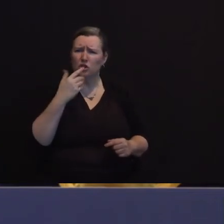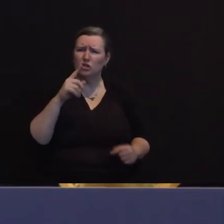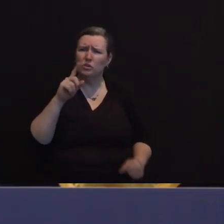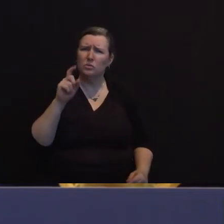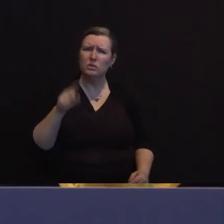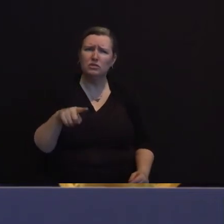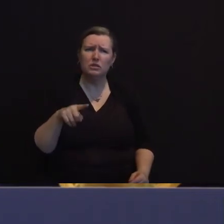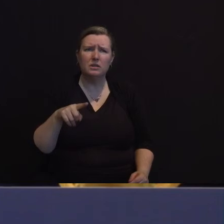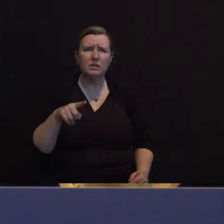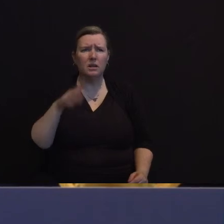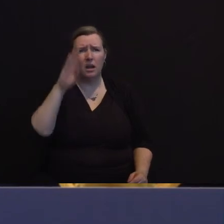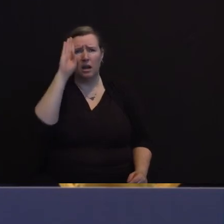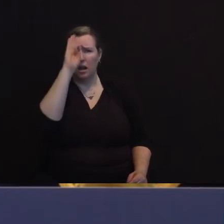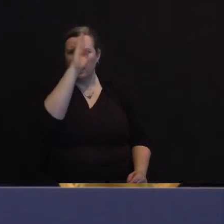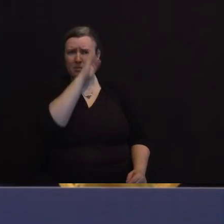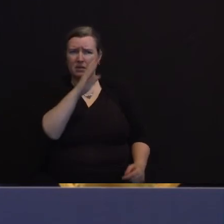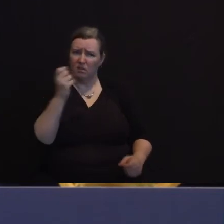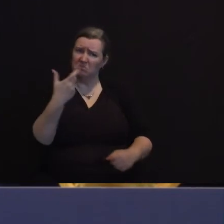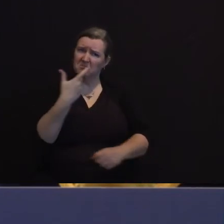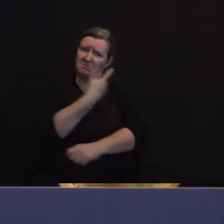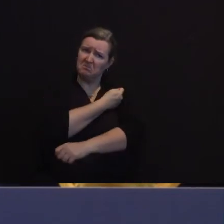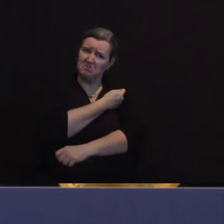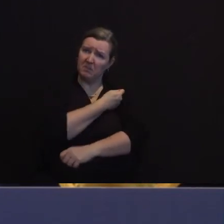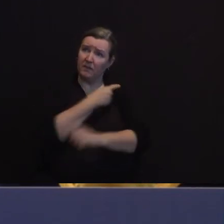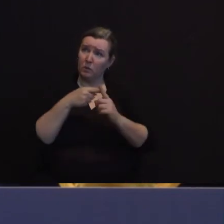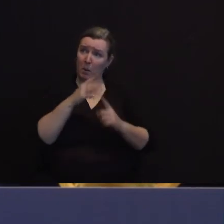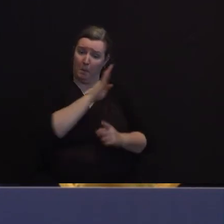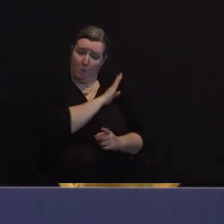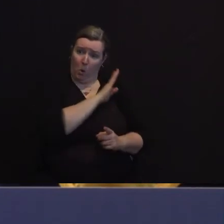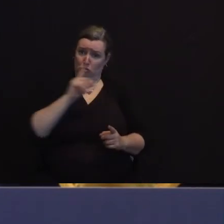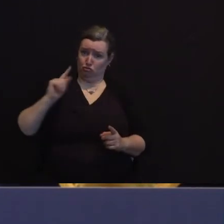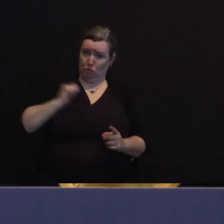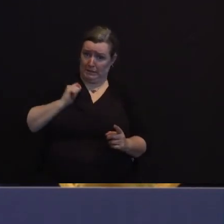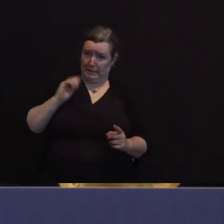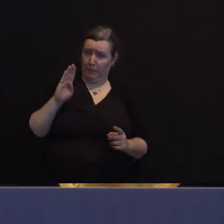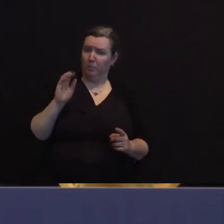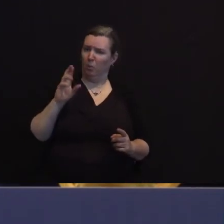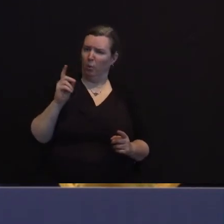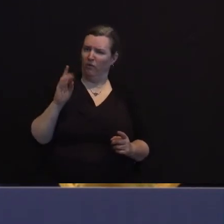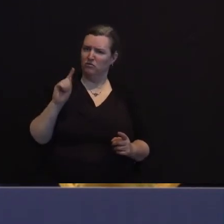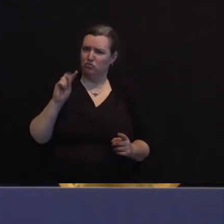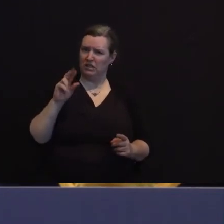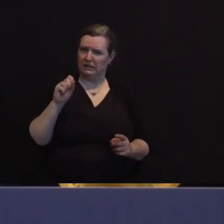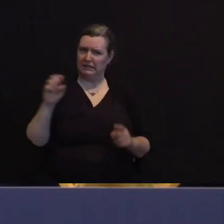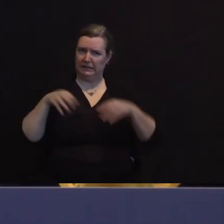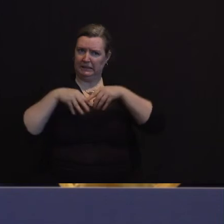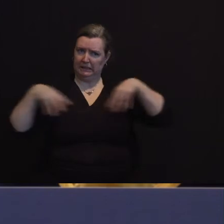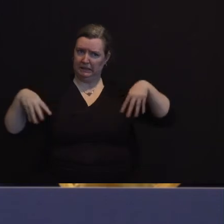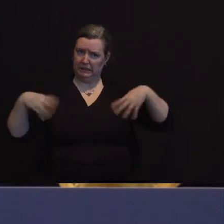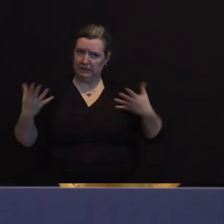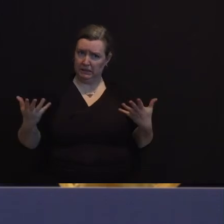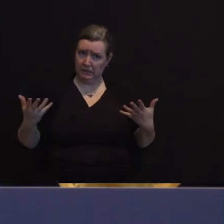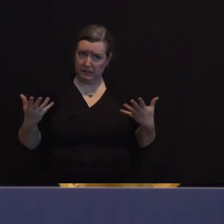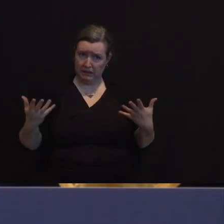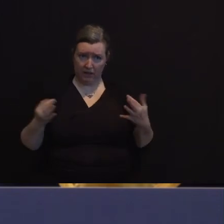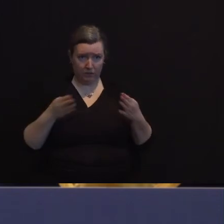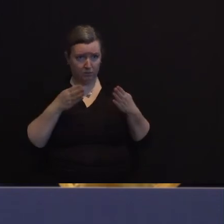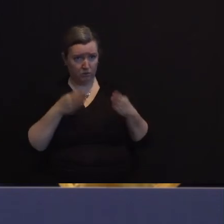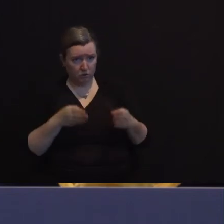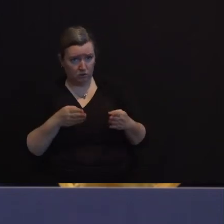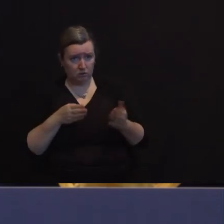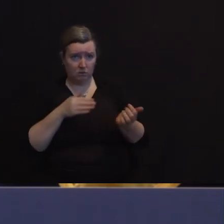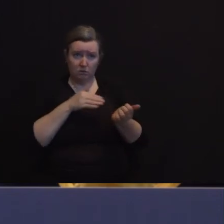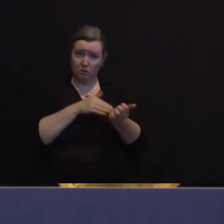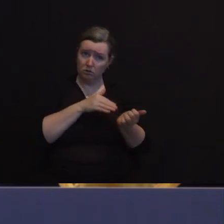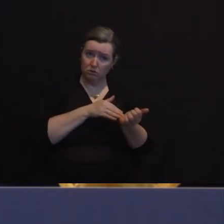of trustees? And well, it depends, is the board member a medical doctor or a private citizen? And I think there was some legitimate question in the